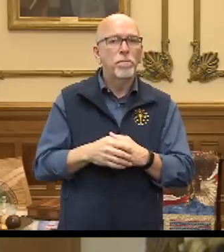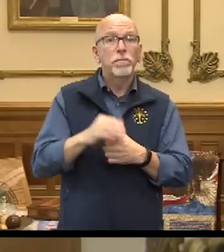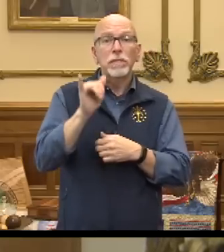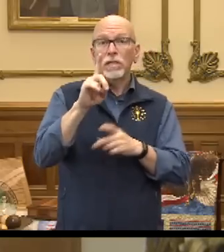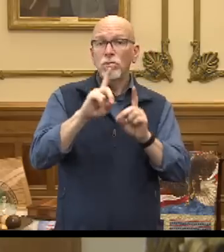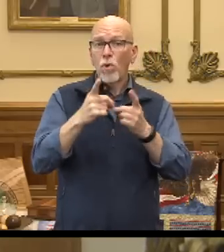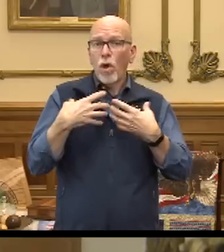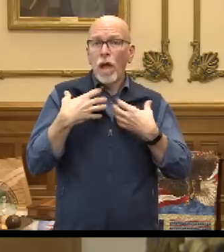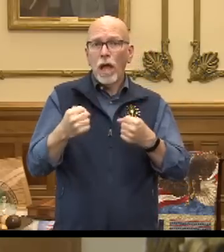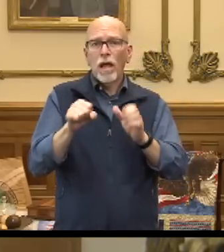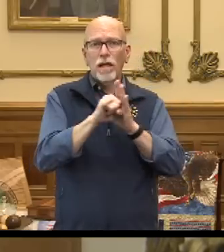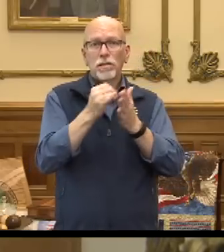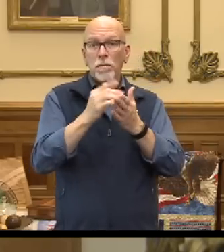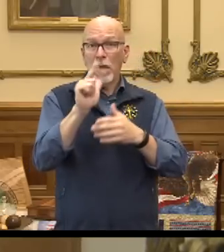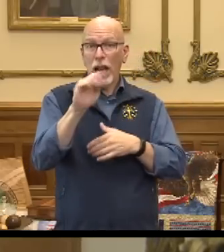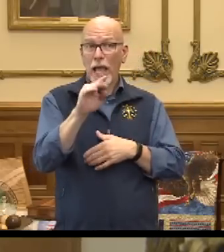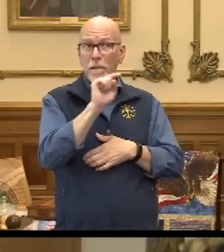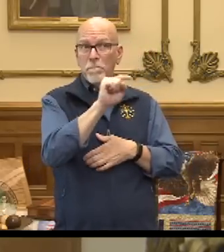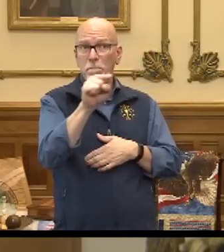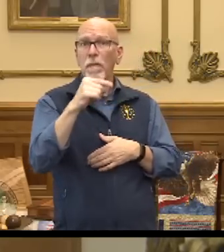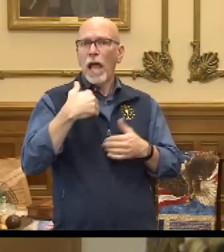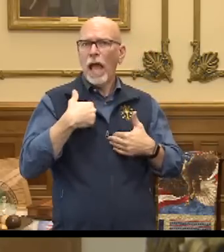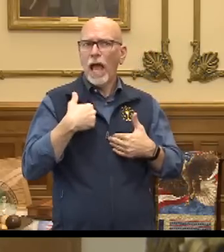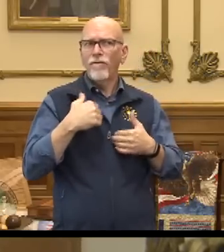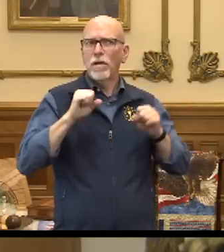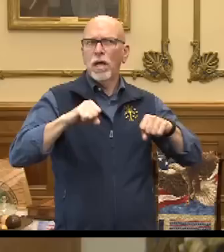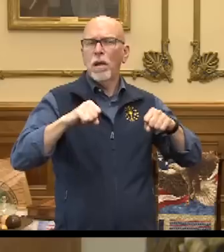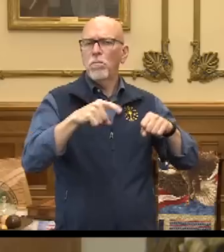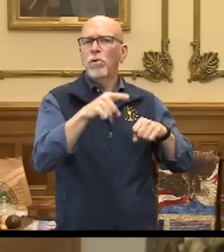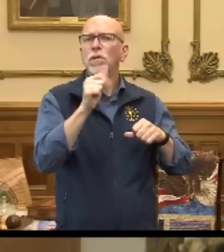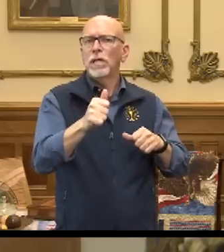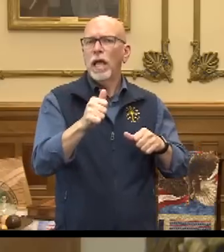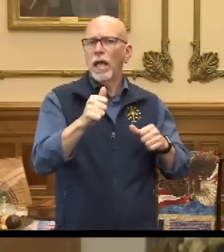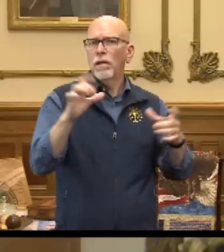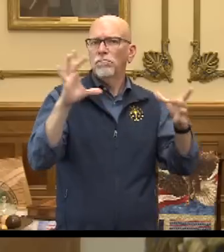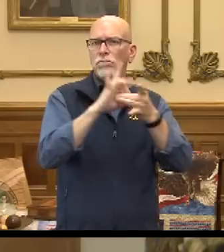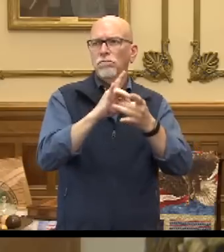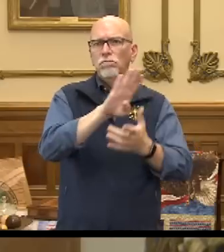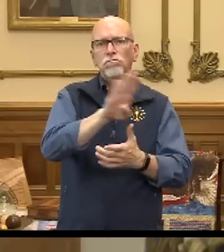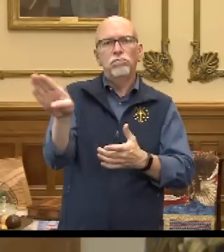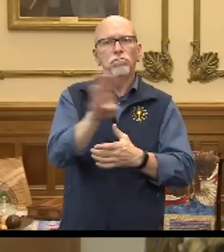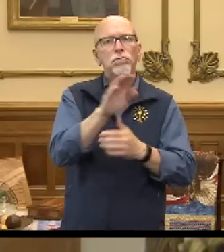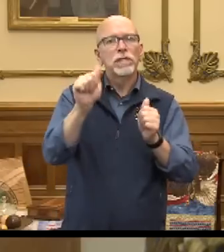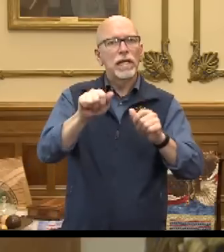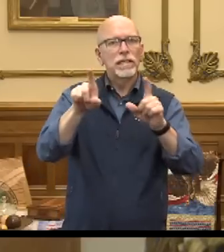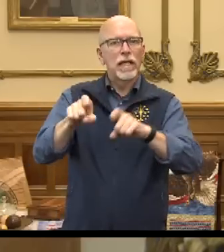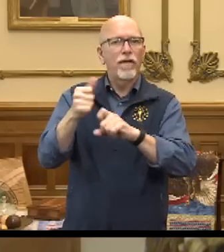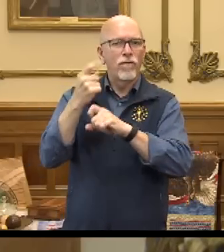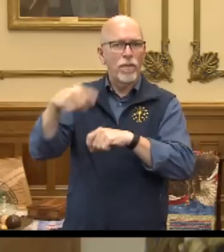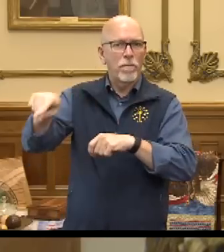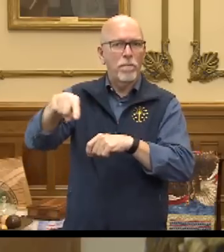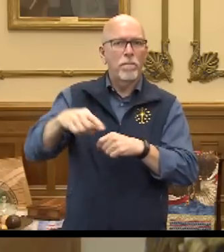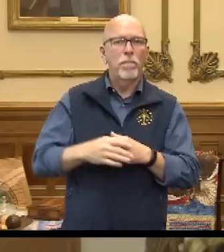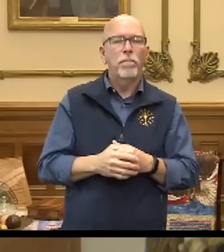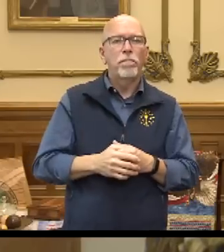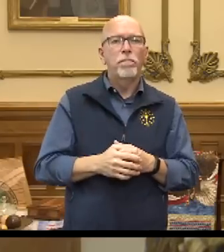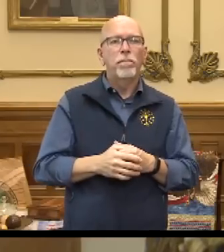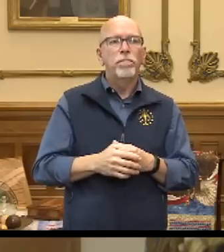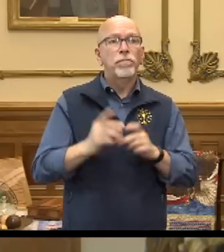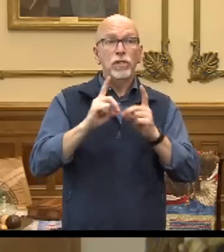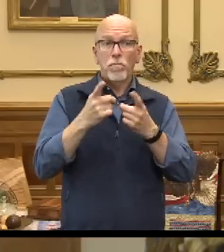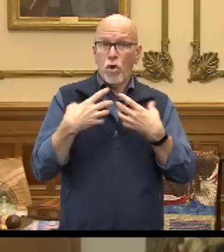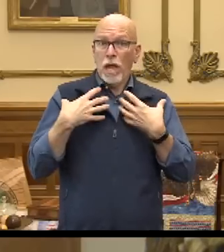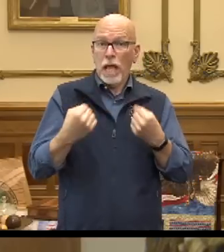Health identified labs who had additional capacity to establish direct connection for follow-up PCR testing. The Department of